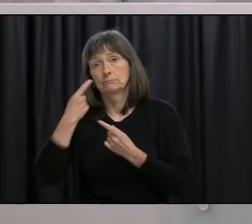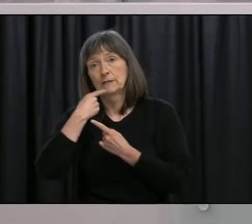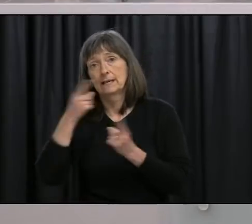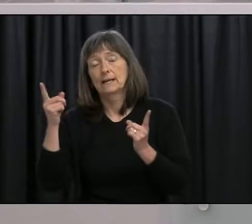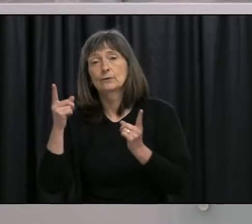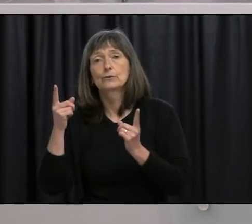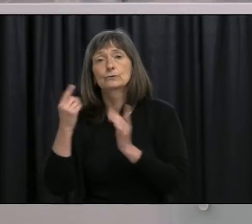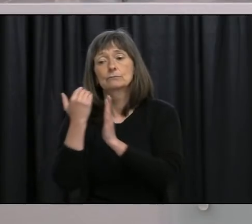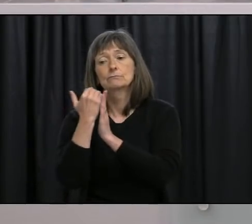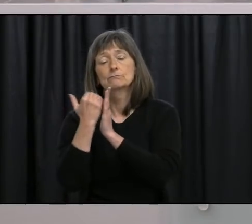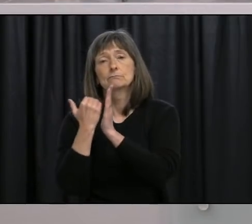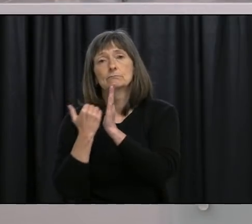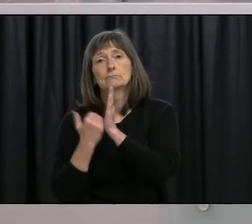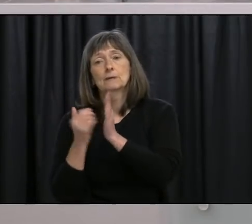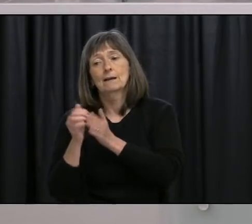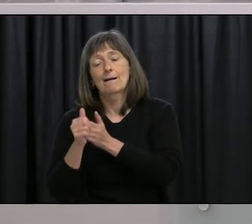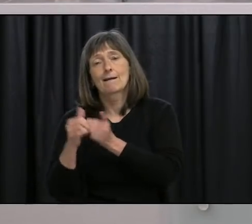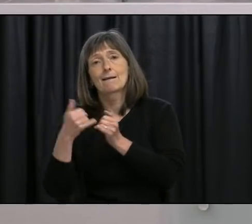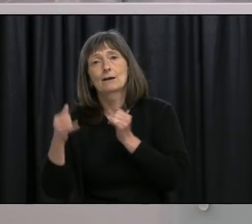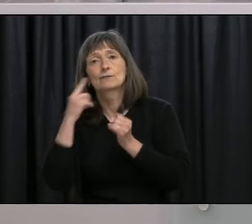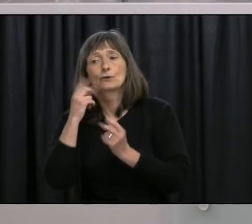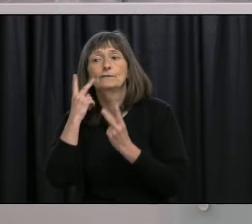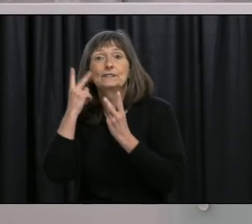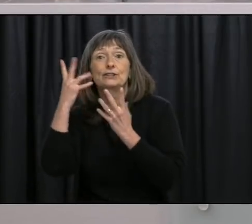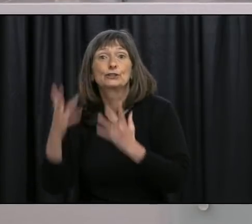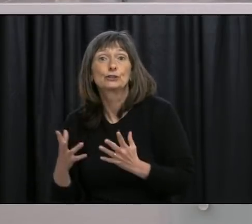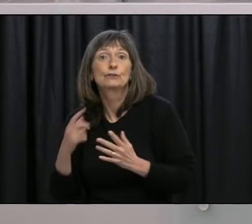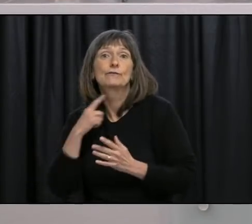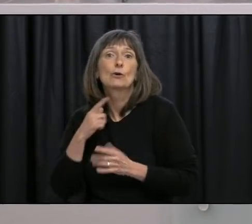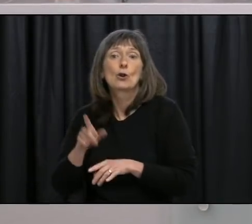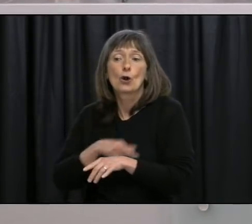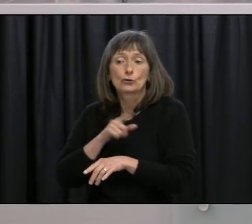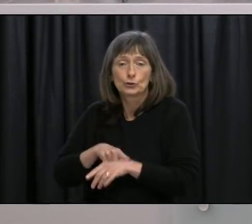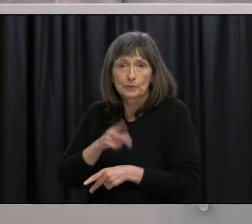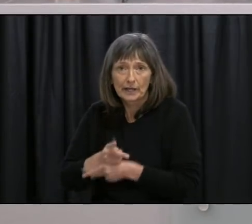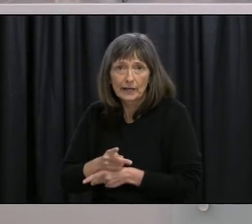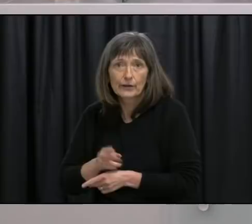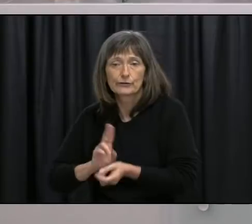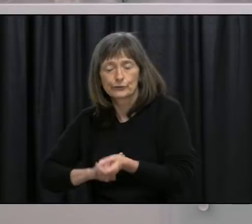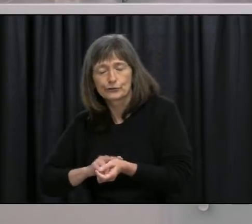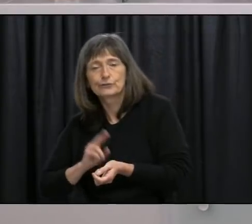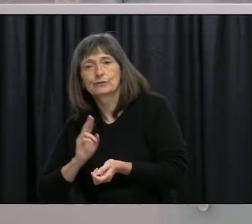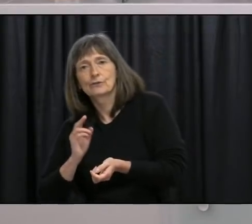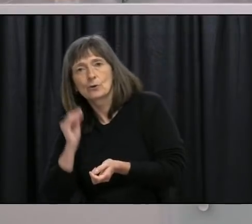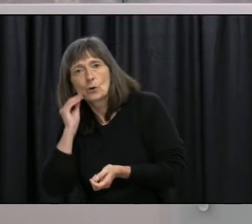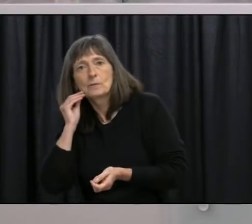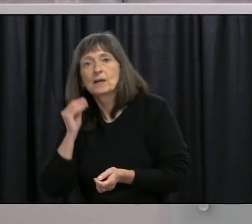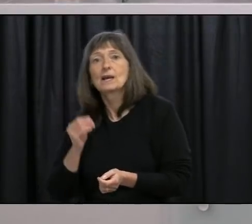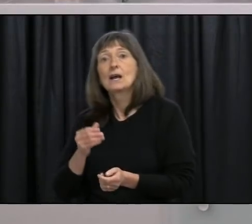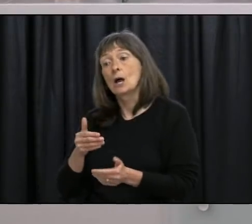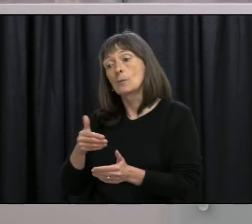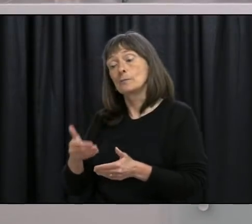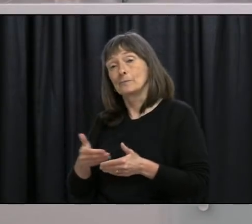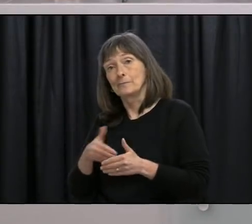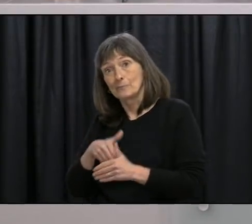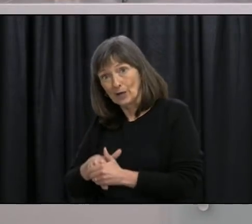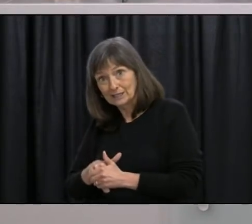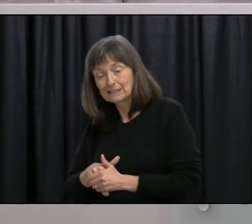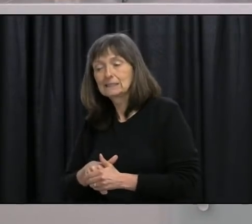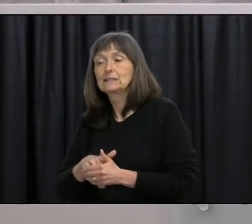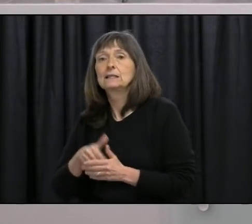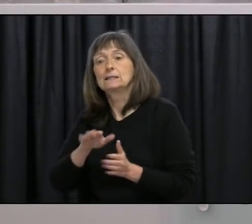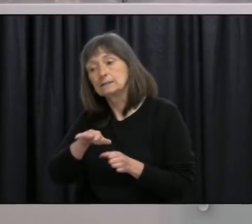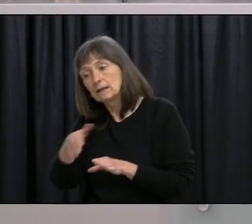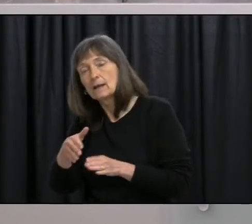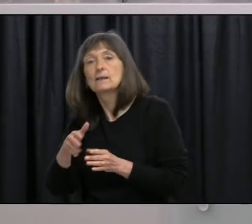visitation when it comes to long-term care homes, palliative, intensive care, obstetricians. things like that. Central Health has put out something similar.